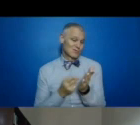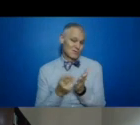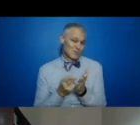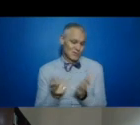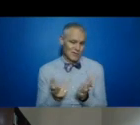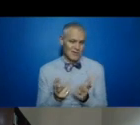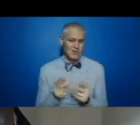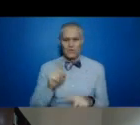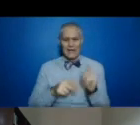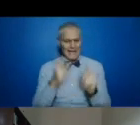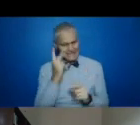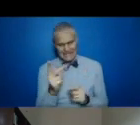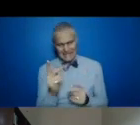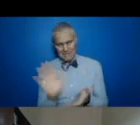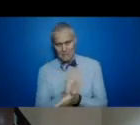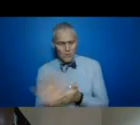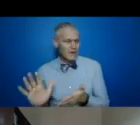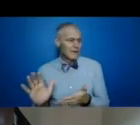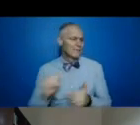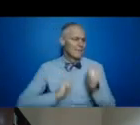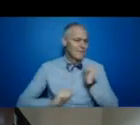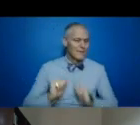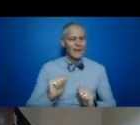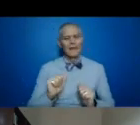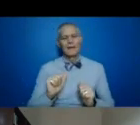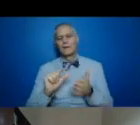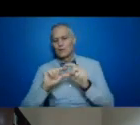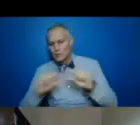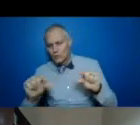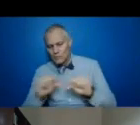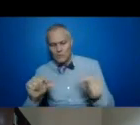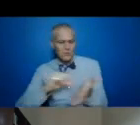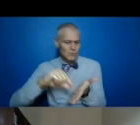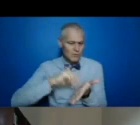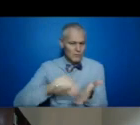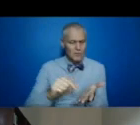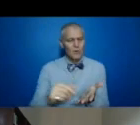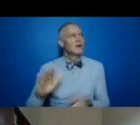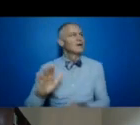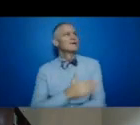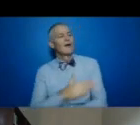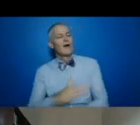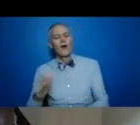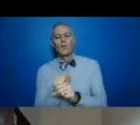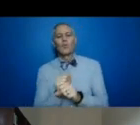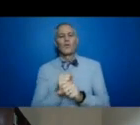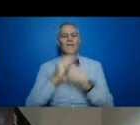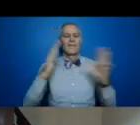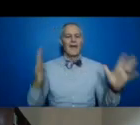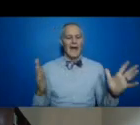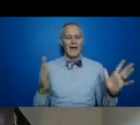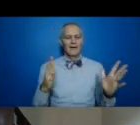a movie, a play, you can't read a scripture or hear a song or look at a piece of art without reflecting your